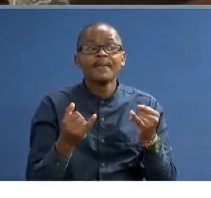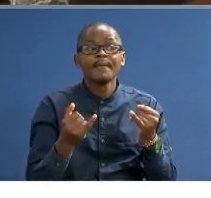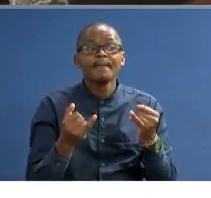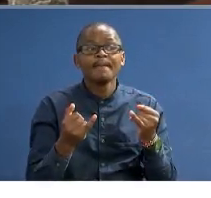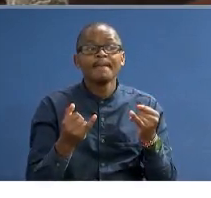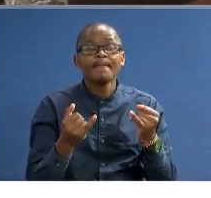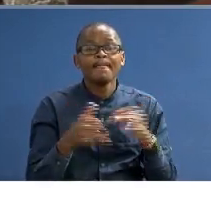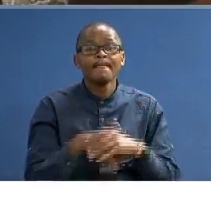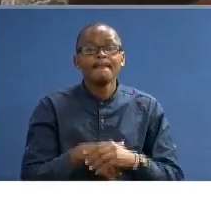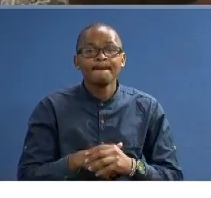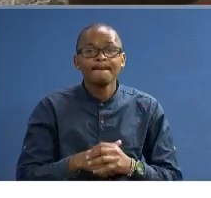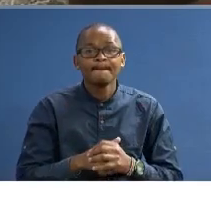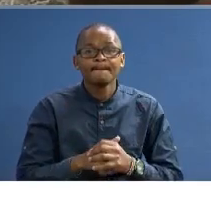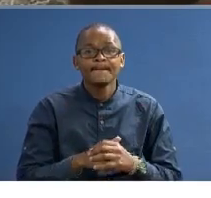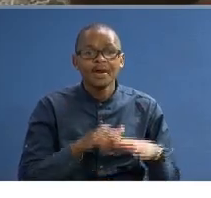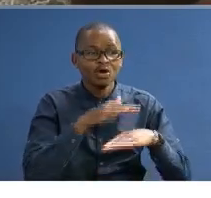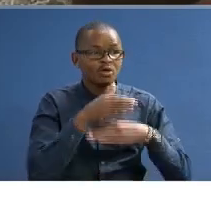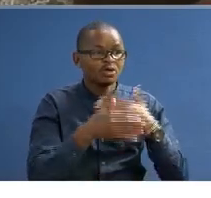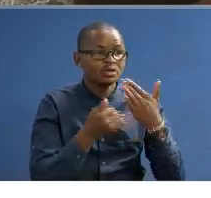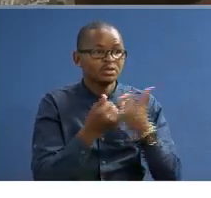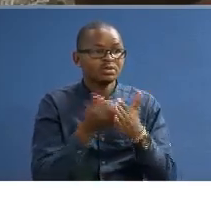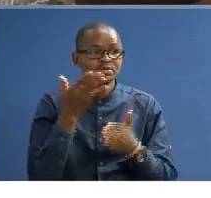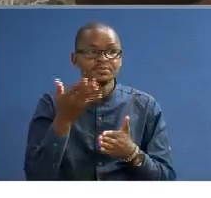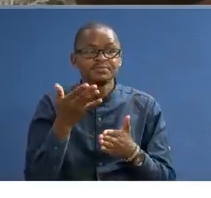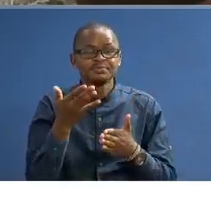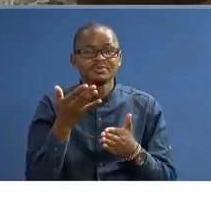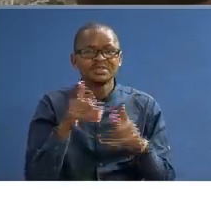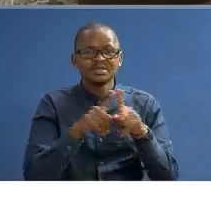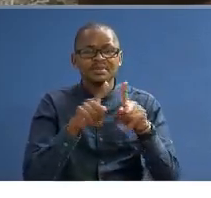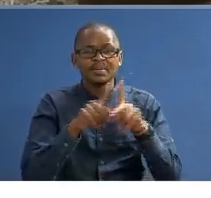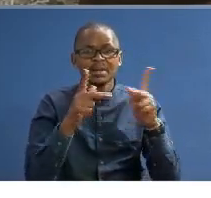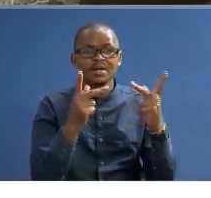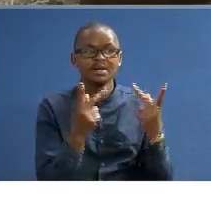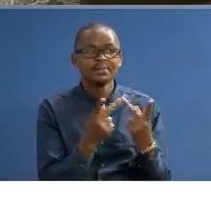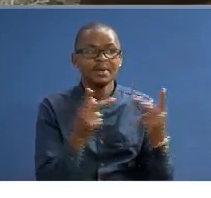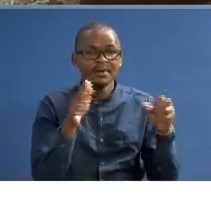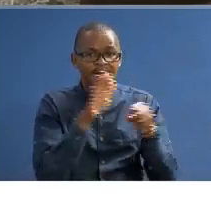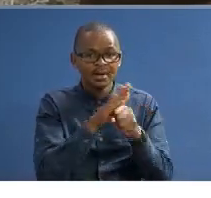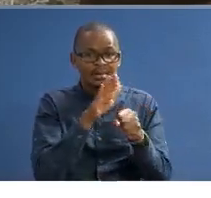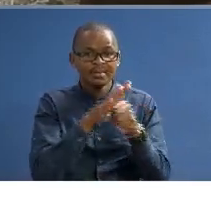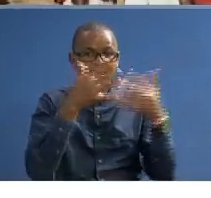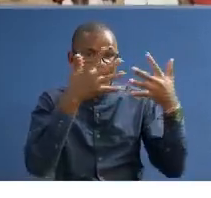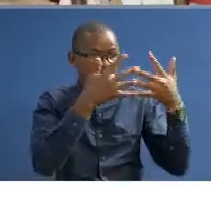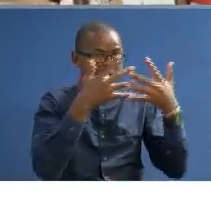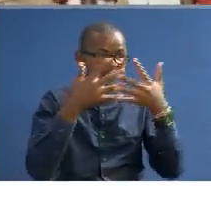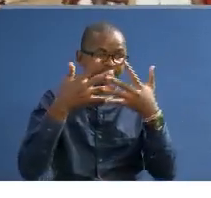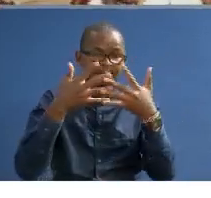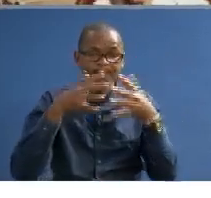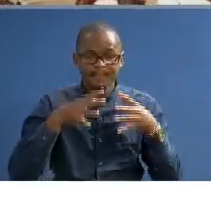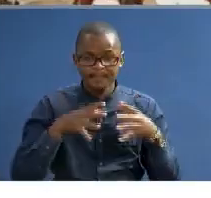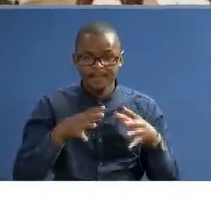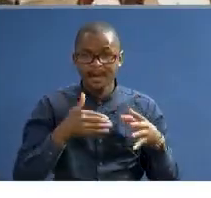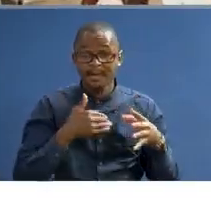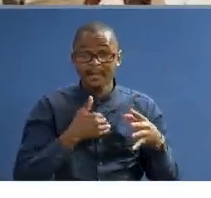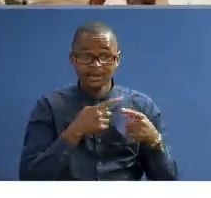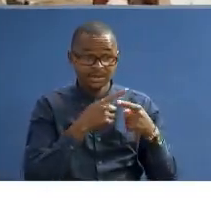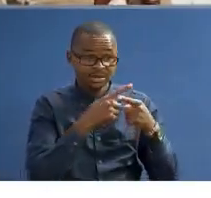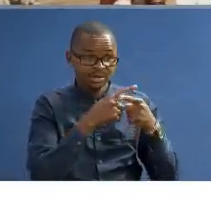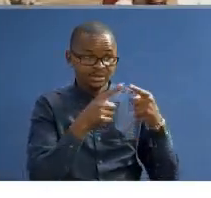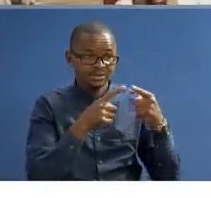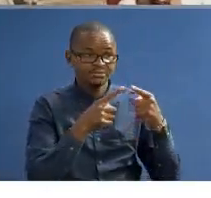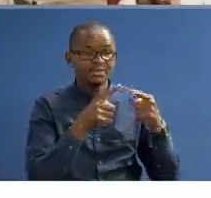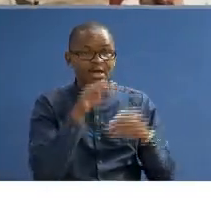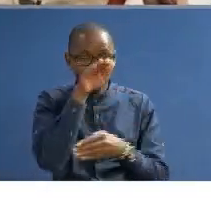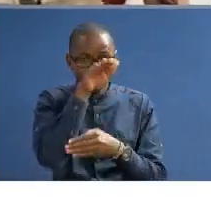the security personnel are all over this place, combing the place. A number of arrests have been made. The residents, however,